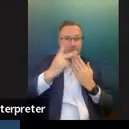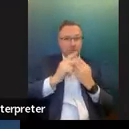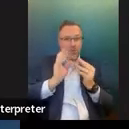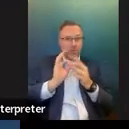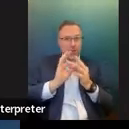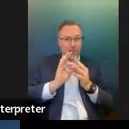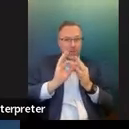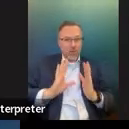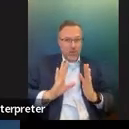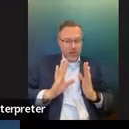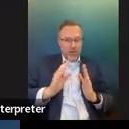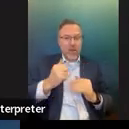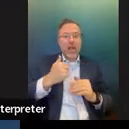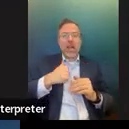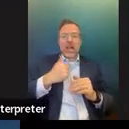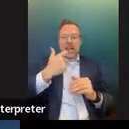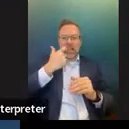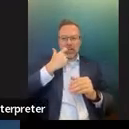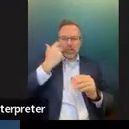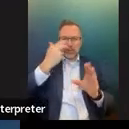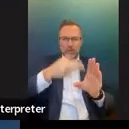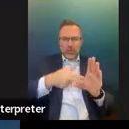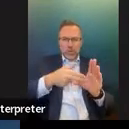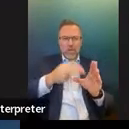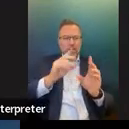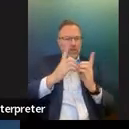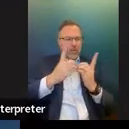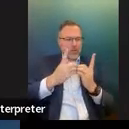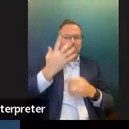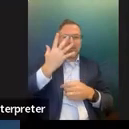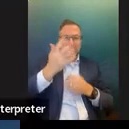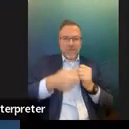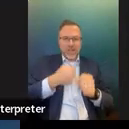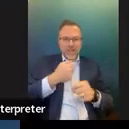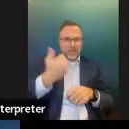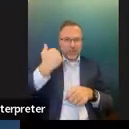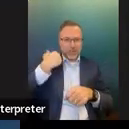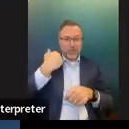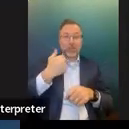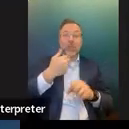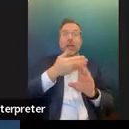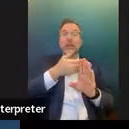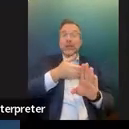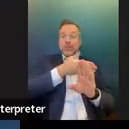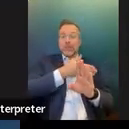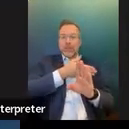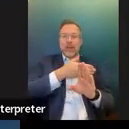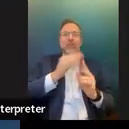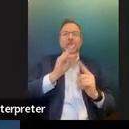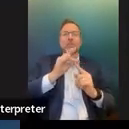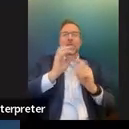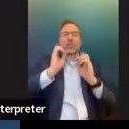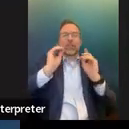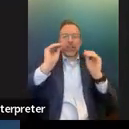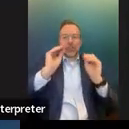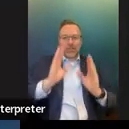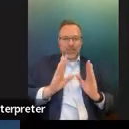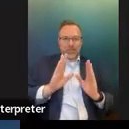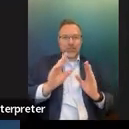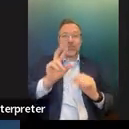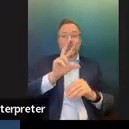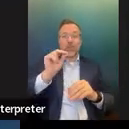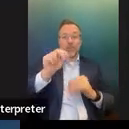the department just over 5 years. And before that, I taught as a special education teacher for 30